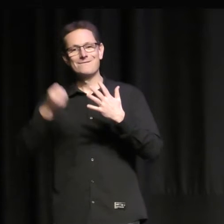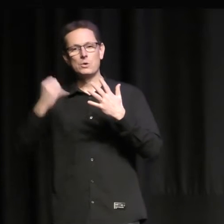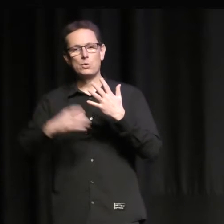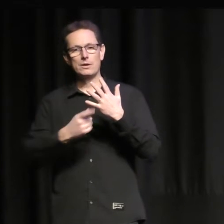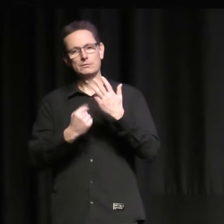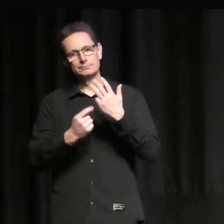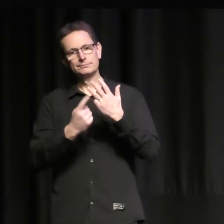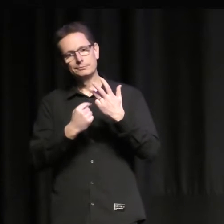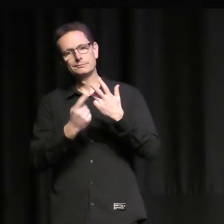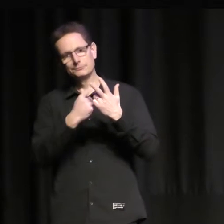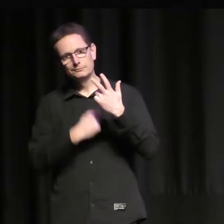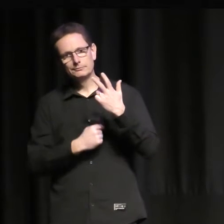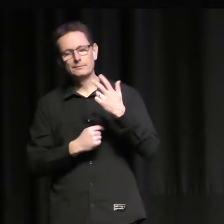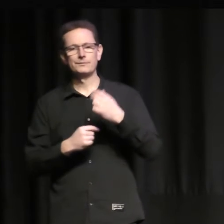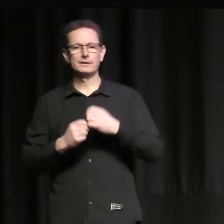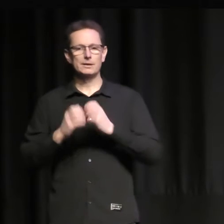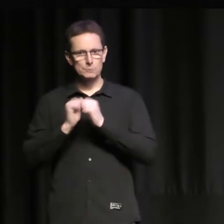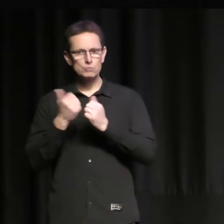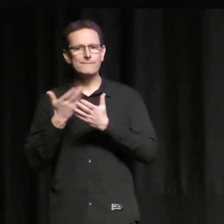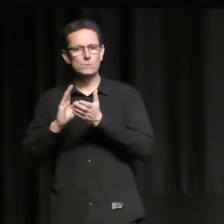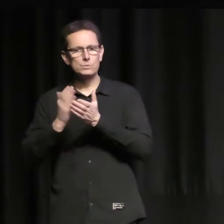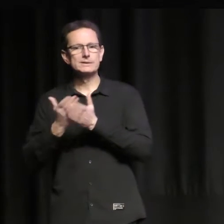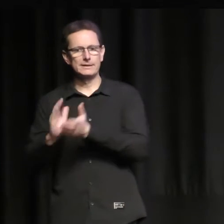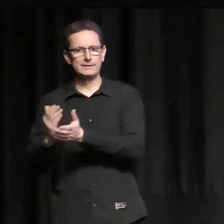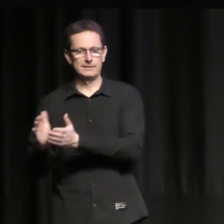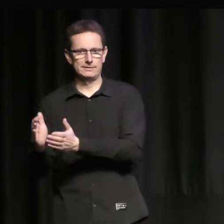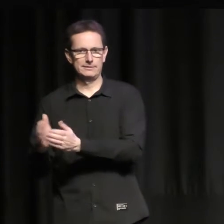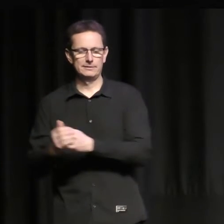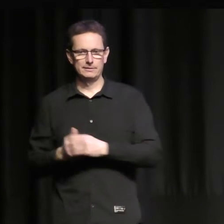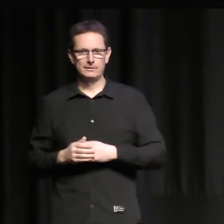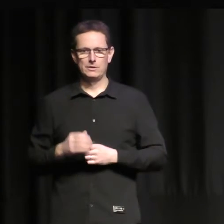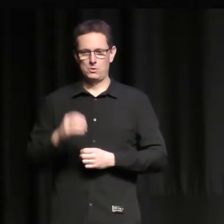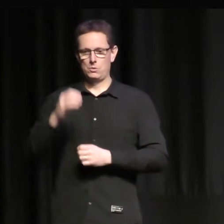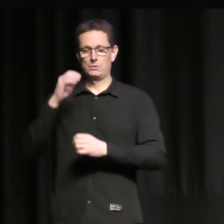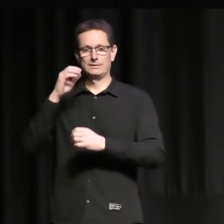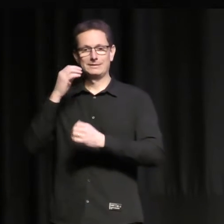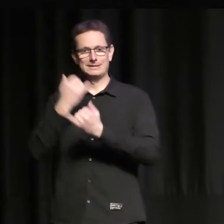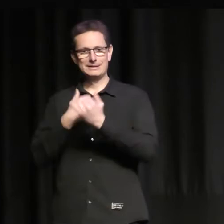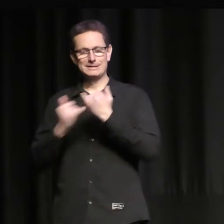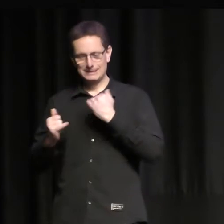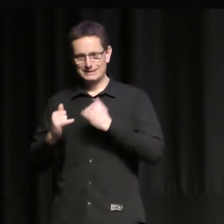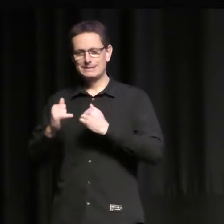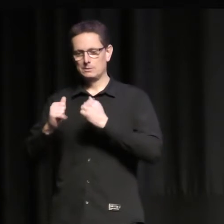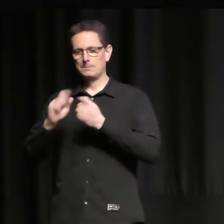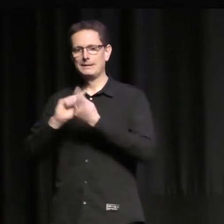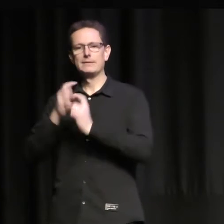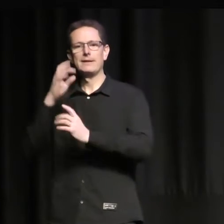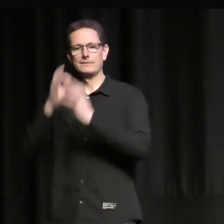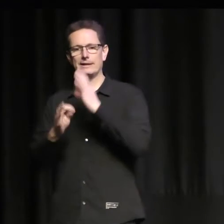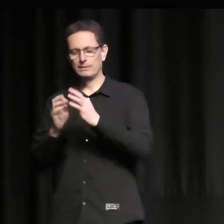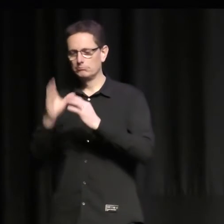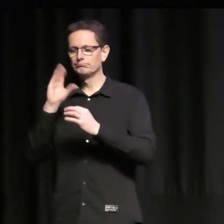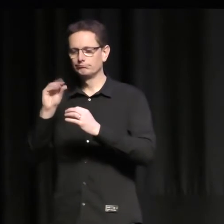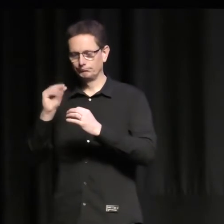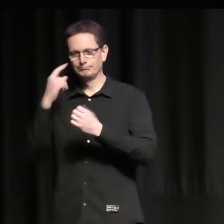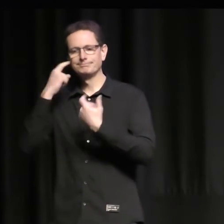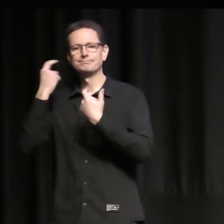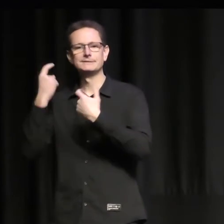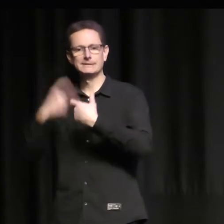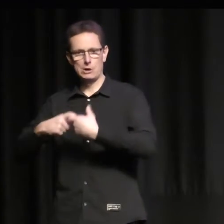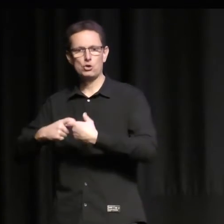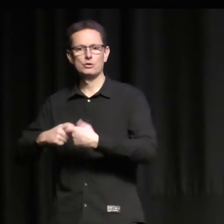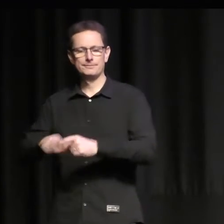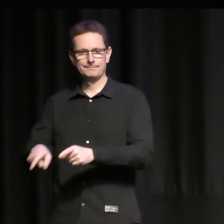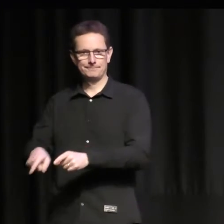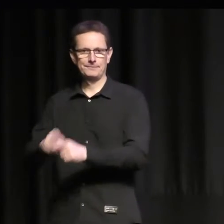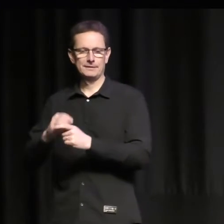continuum. And this leads to the defining feature of being in the Precariat. You are a